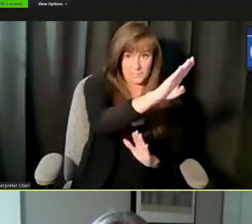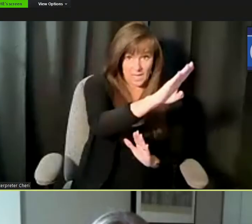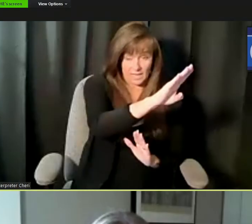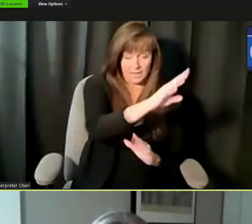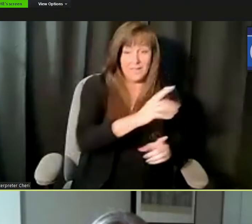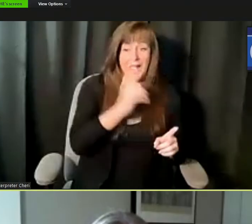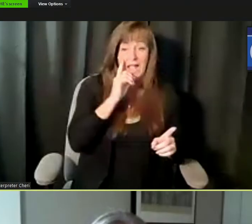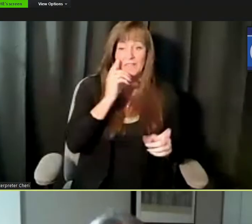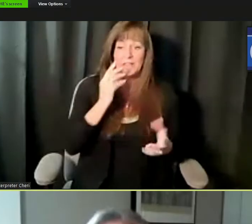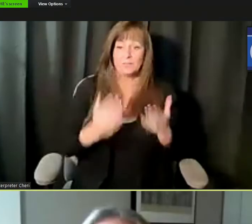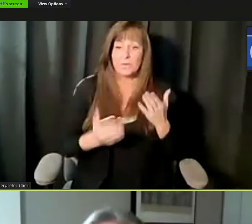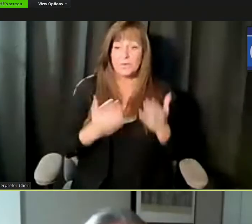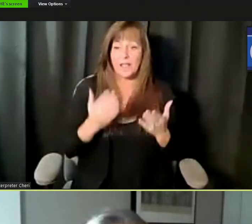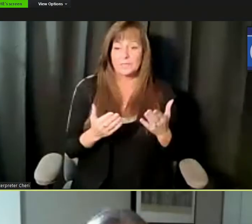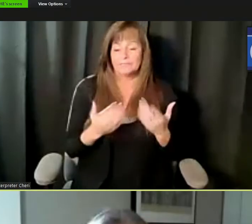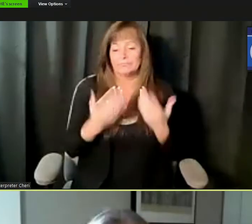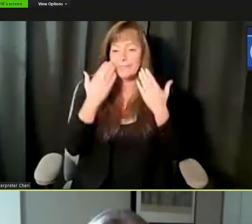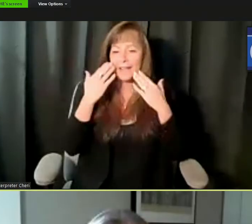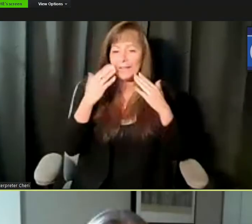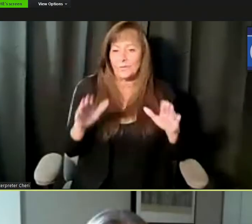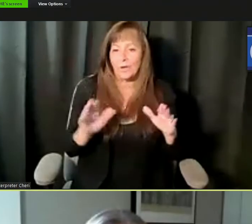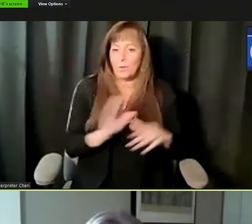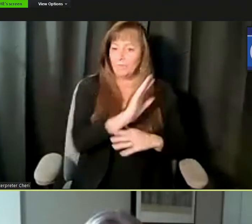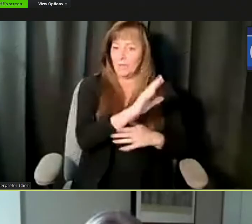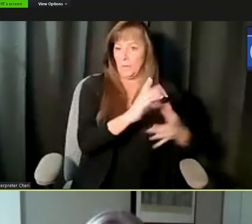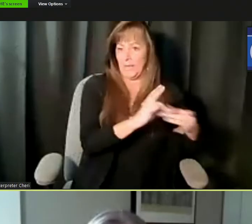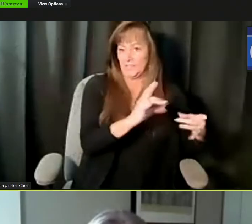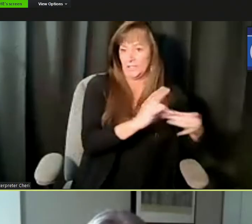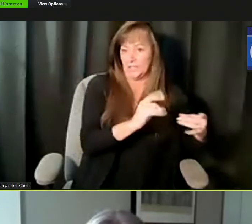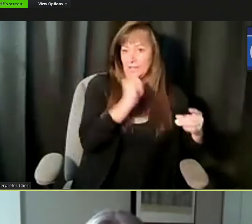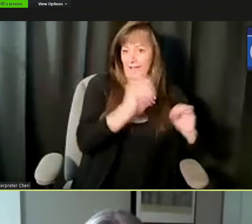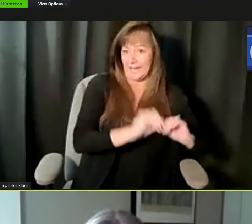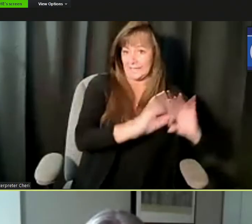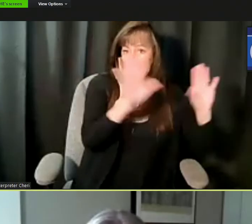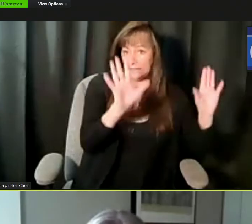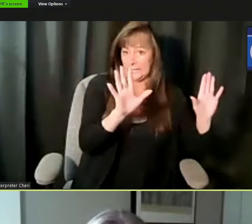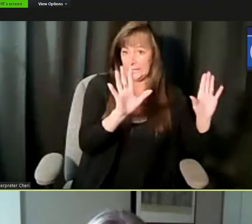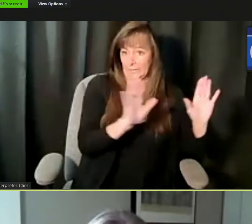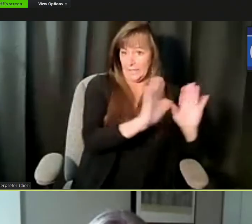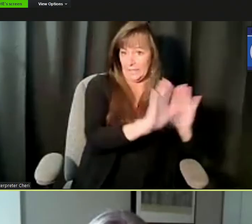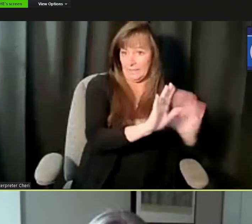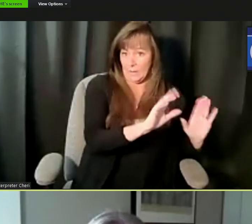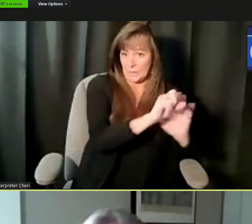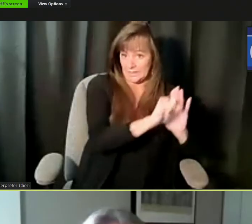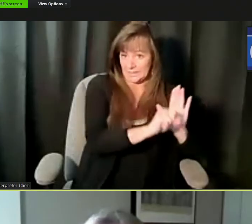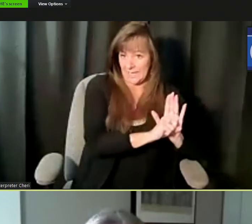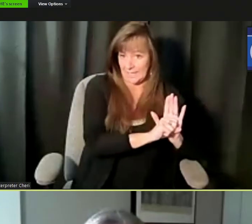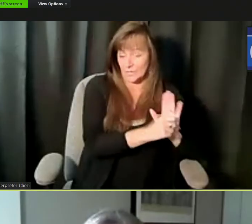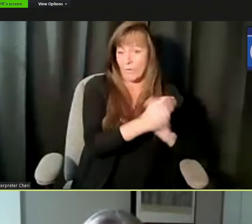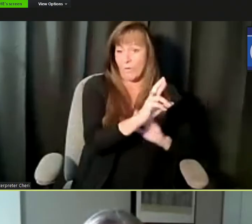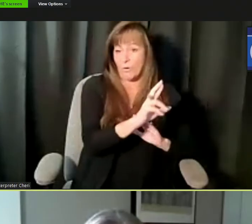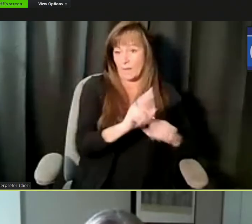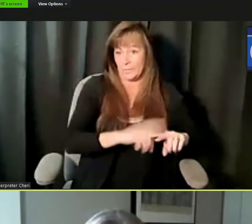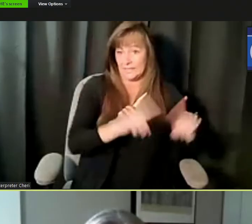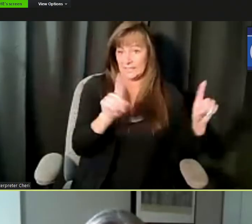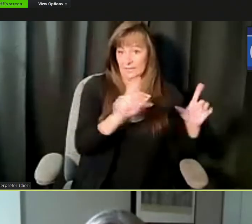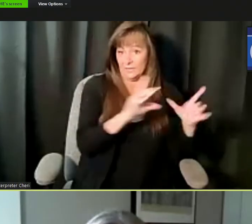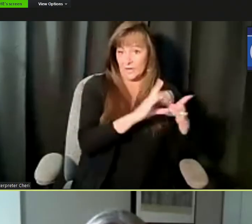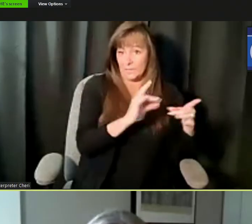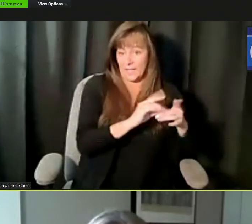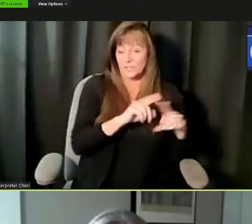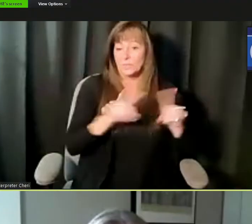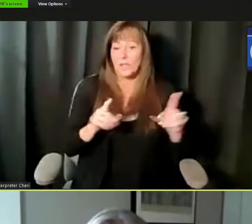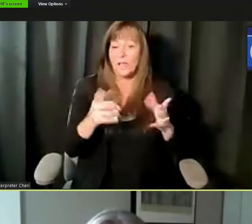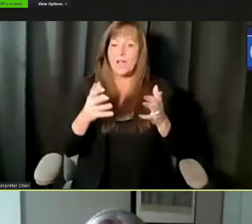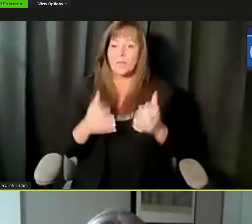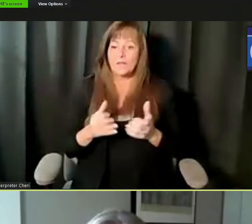perhaps I don't know if the messaging wasn't as clear in those other states or was different, but I do want